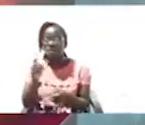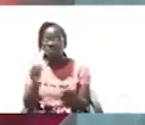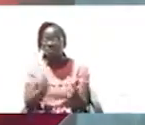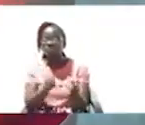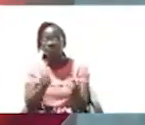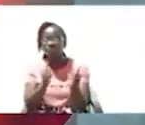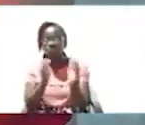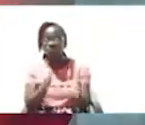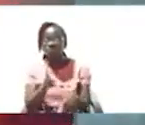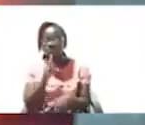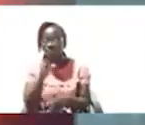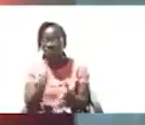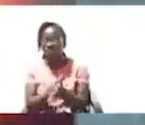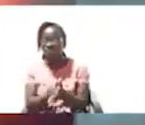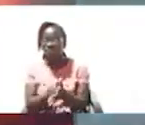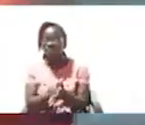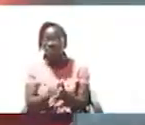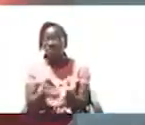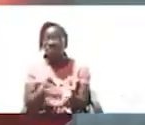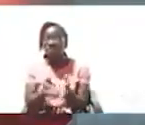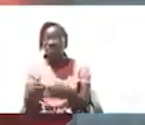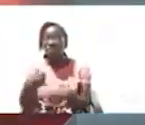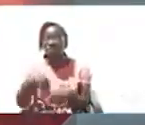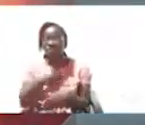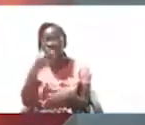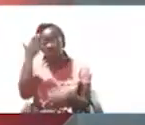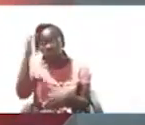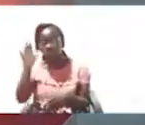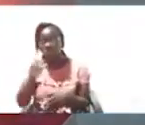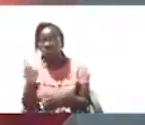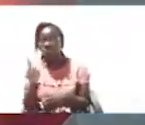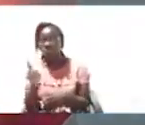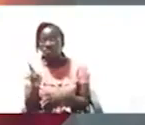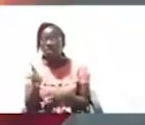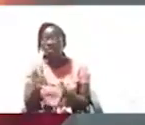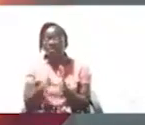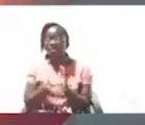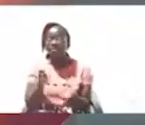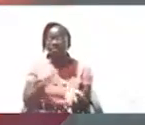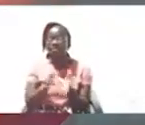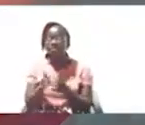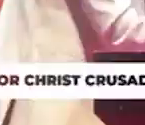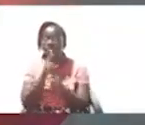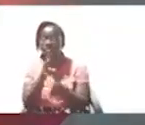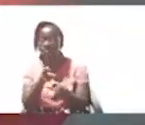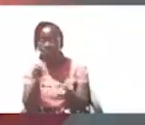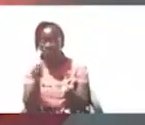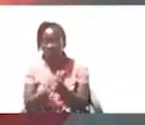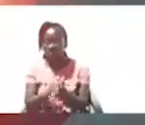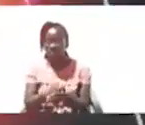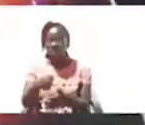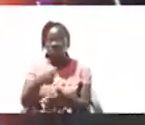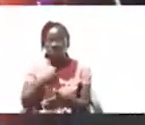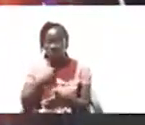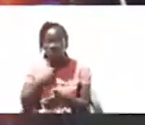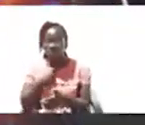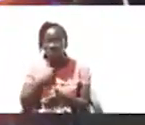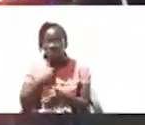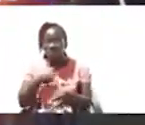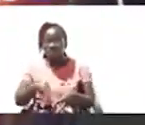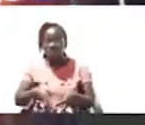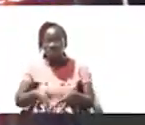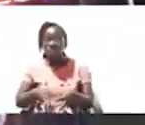am the truth. Mini okwan okwan the way no kware the truth and nkwan and the